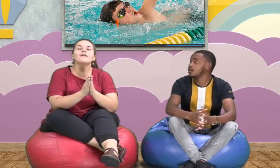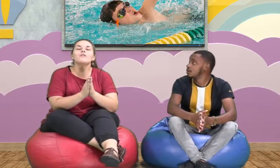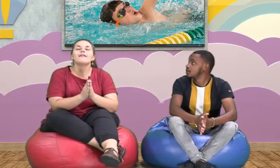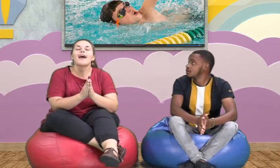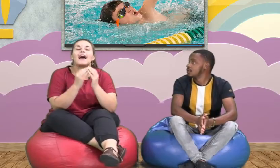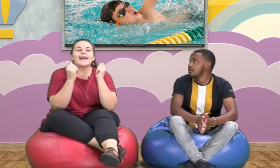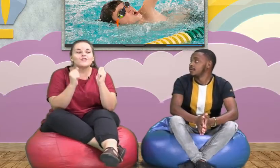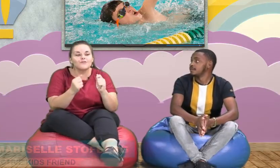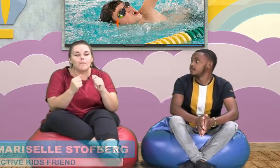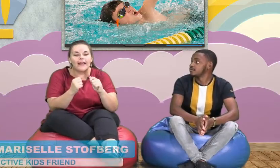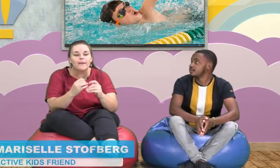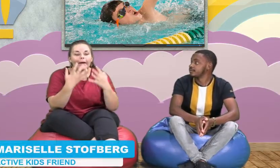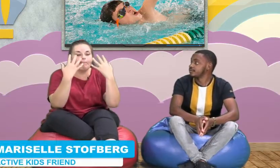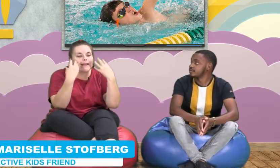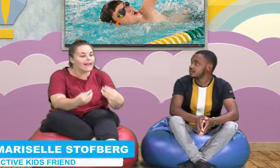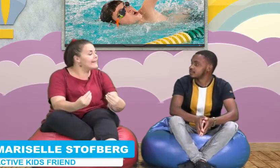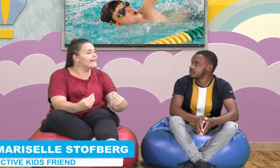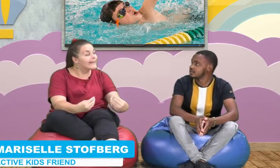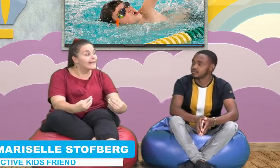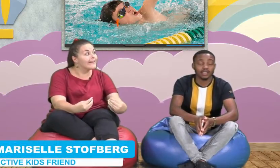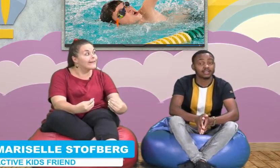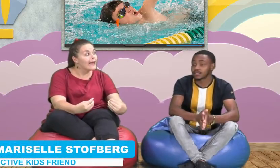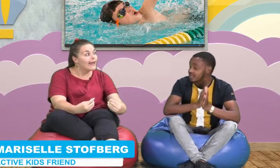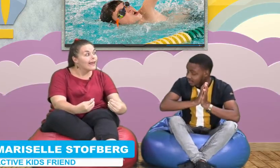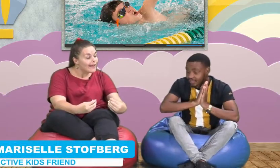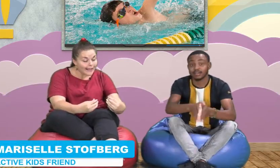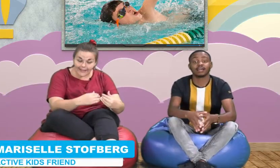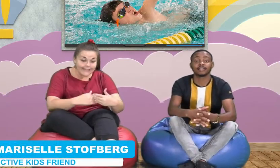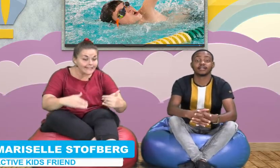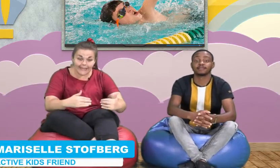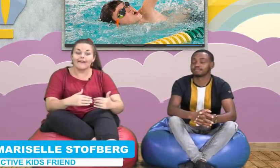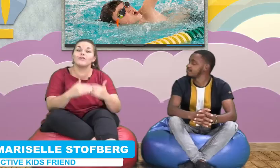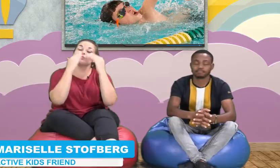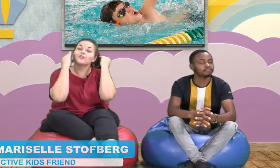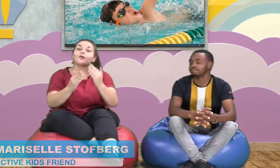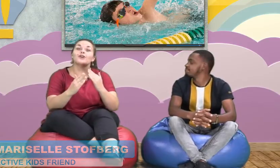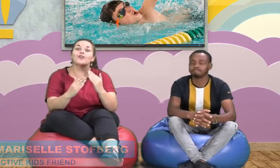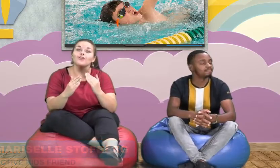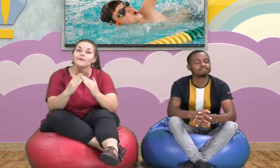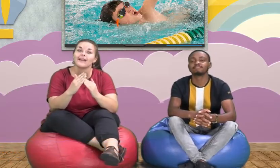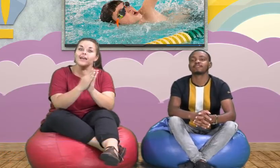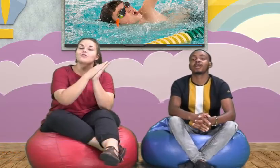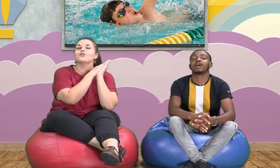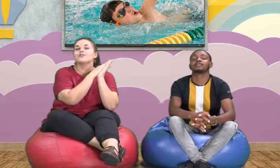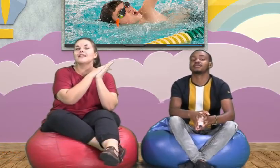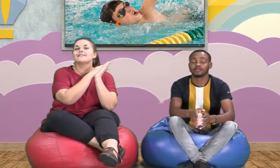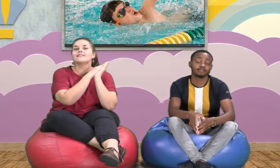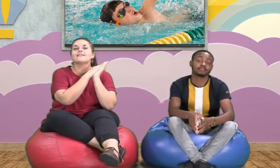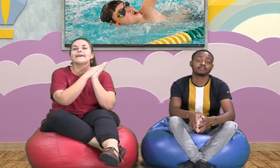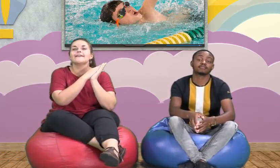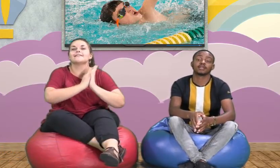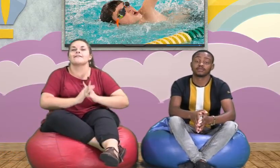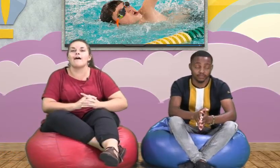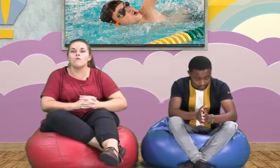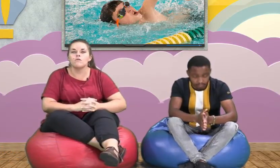En zo, ek het soveel pret, maar die pret eindig nie hier nie. Dit eindig glad nie. Nee, want ons het nog 'n graad oor. So graad 3, die